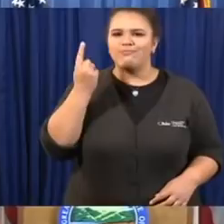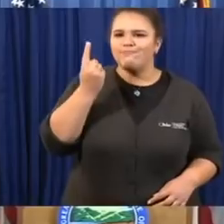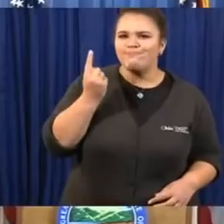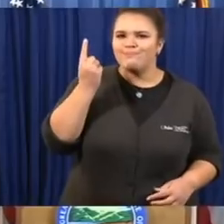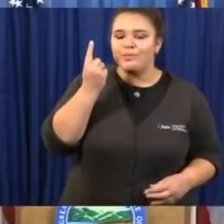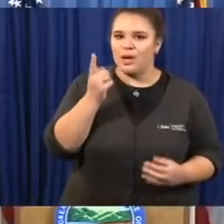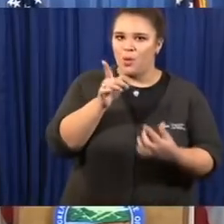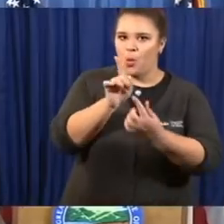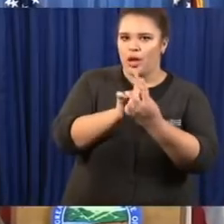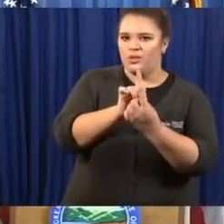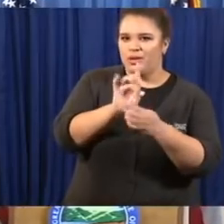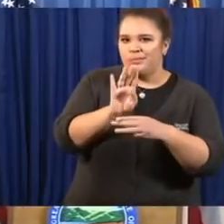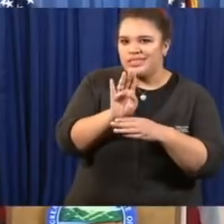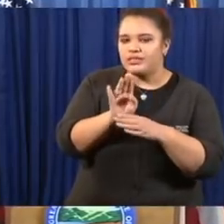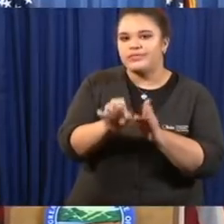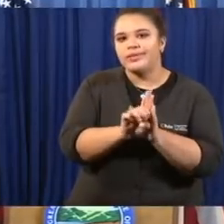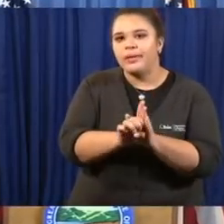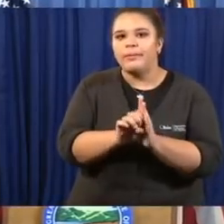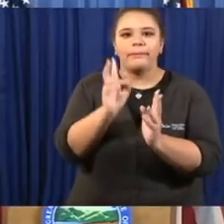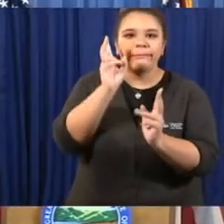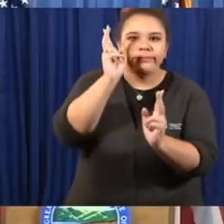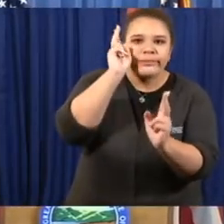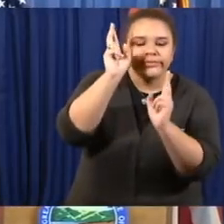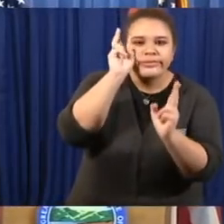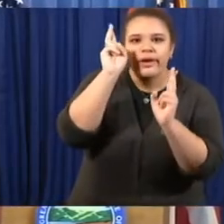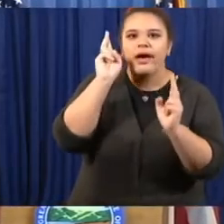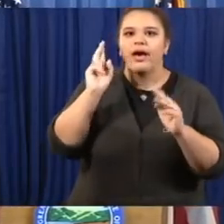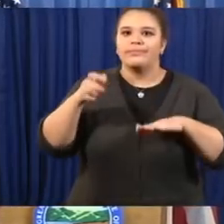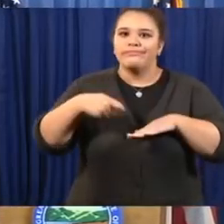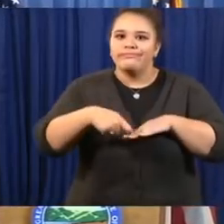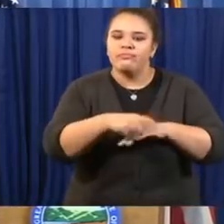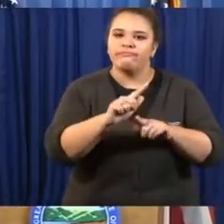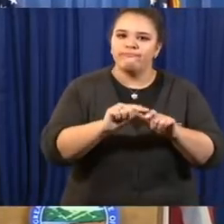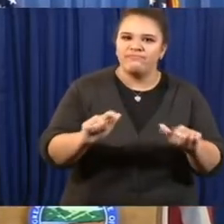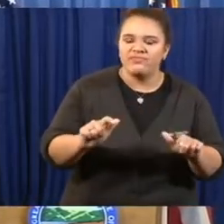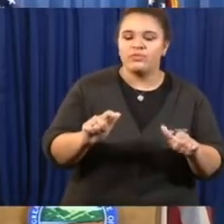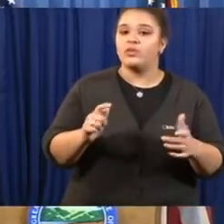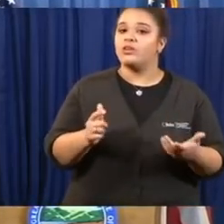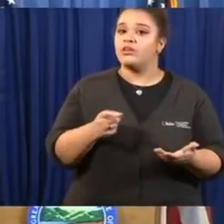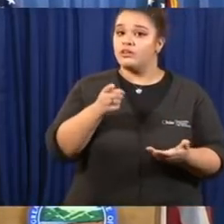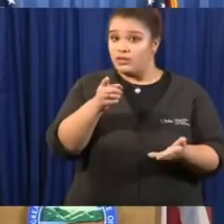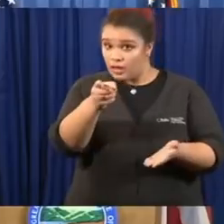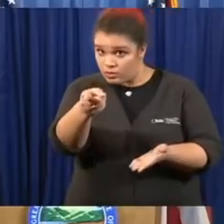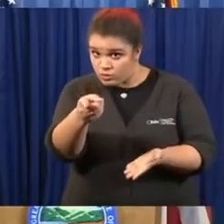mean, Governor, you talked about masks being used in businesses, but do we need to limit